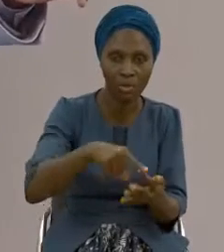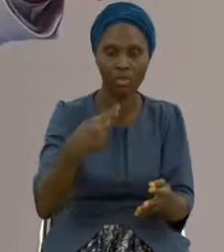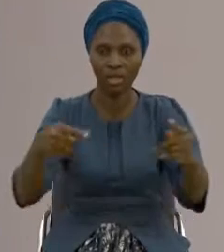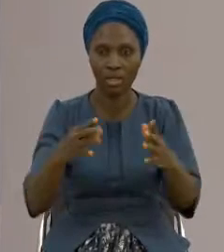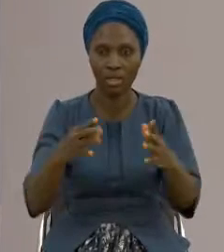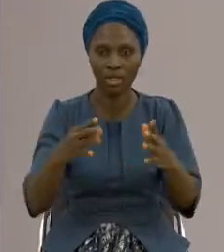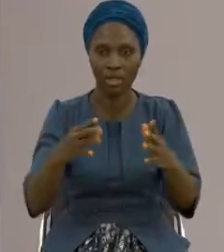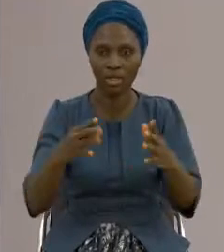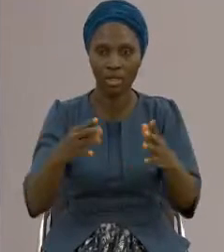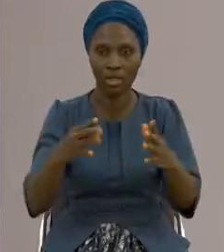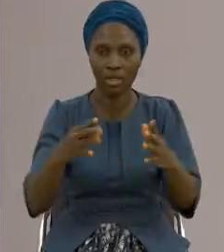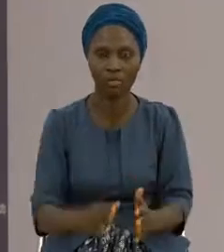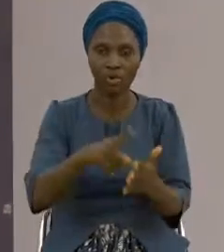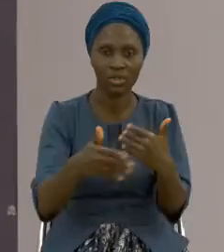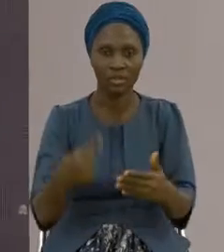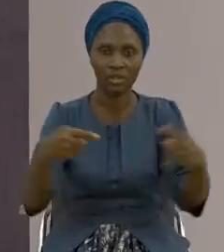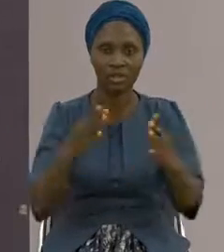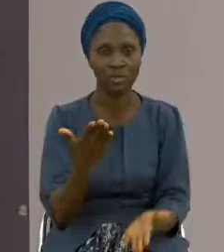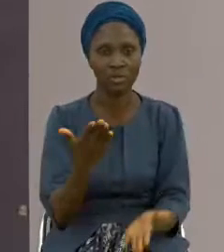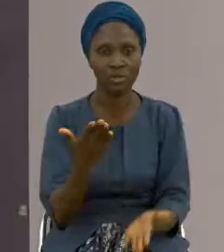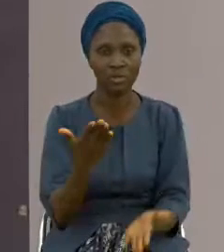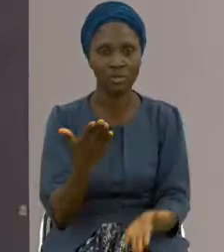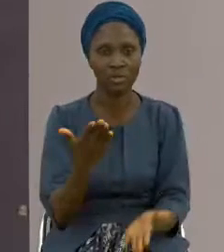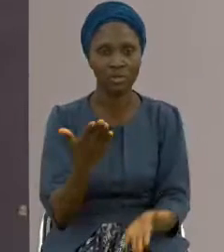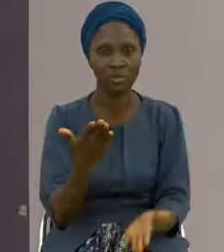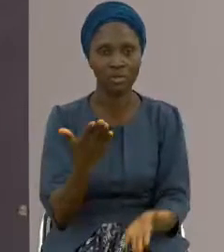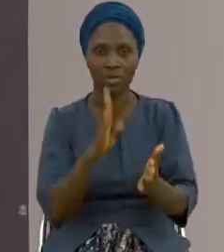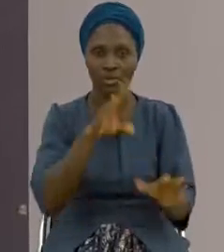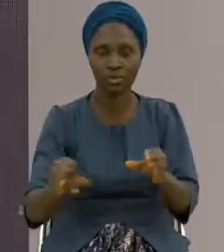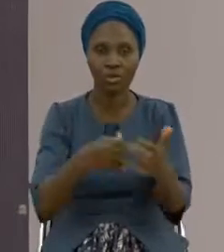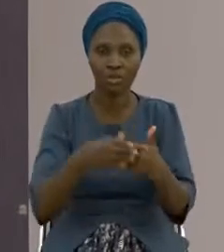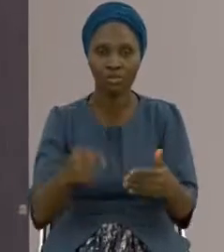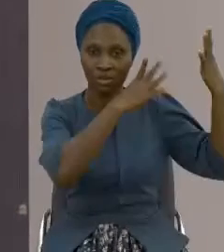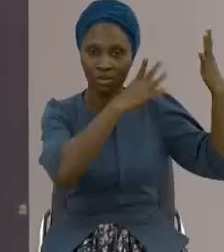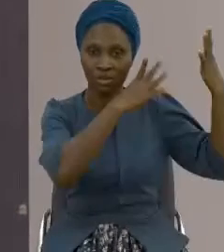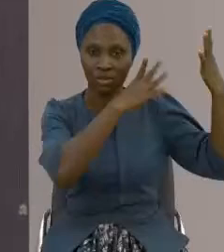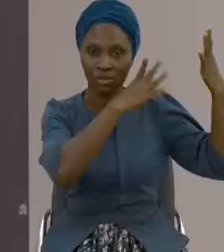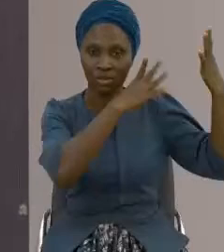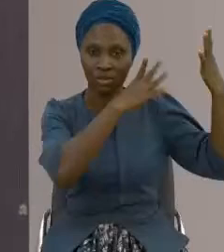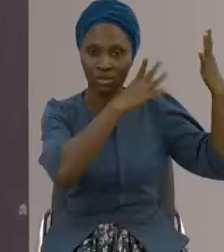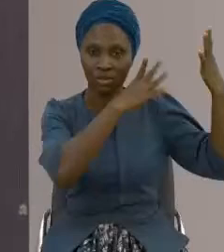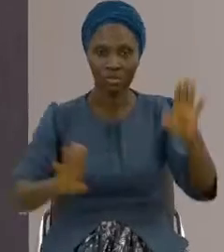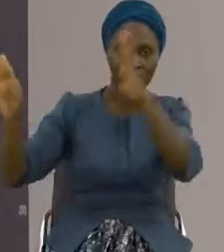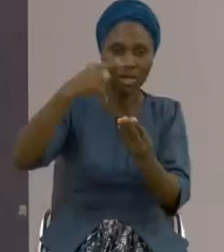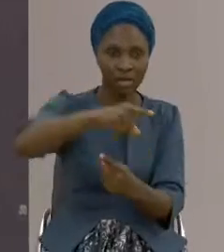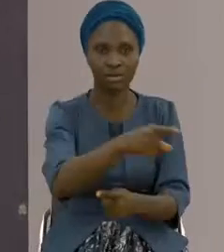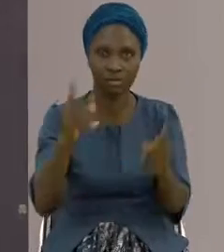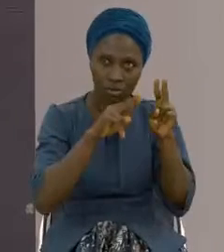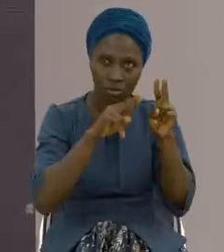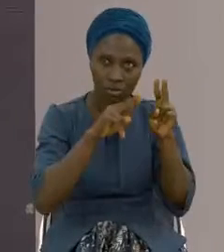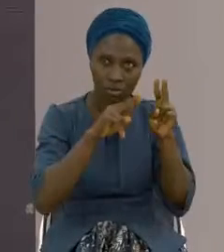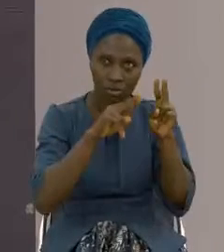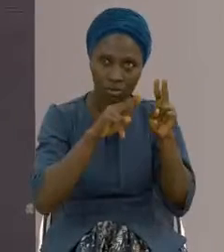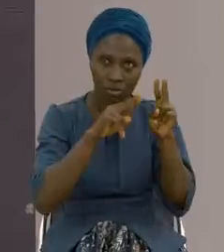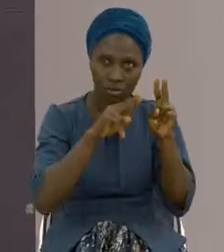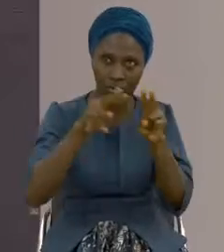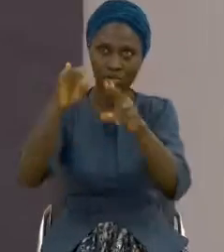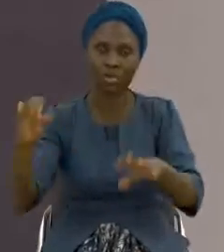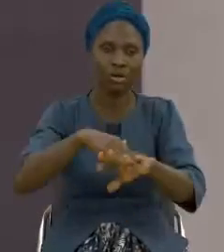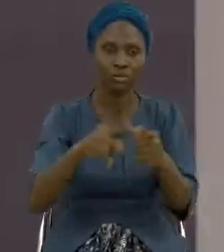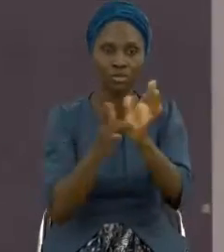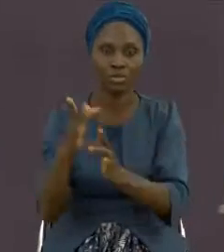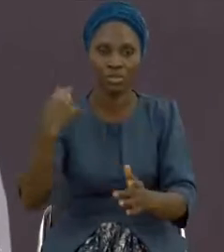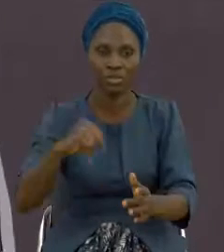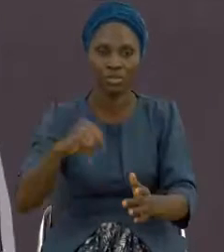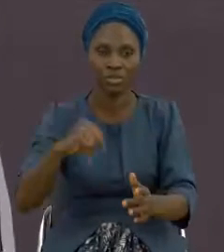ocean might be raging around you, looking unto Jesus, the author and the finisher of